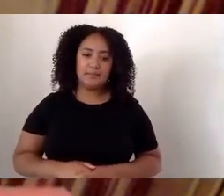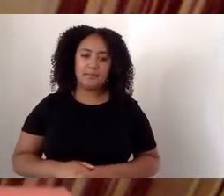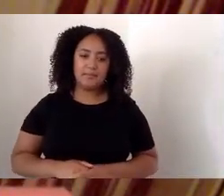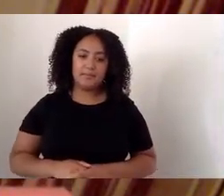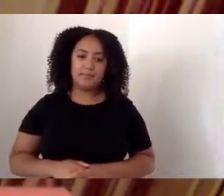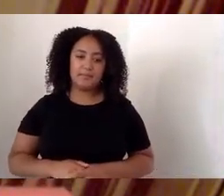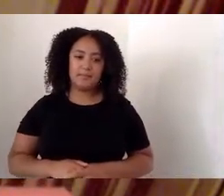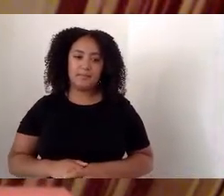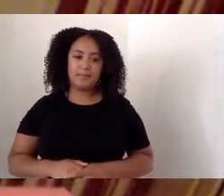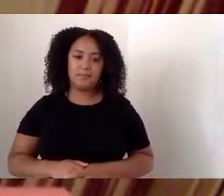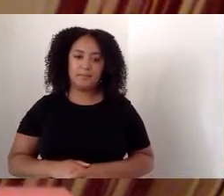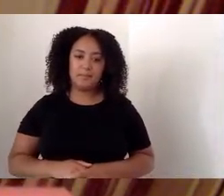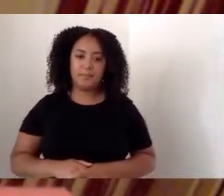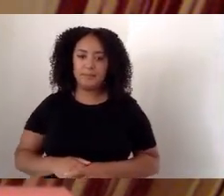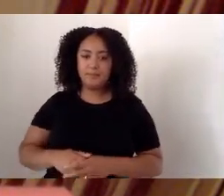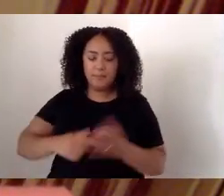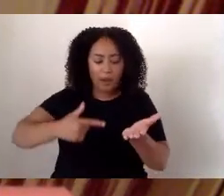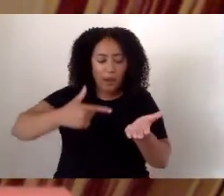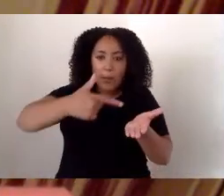Put some glue down. Whoa.